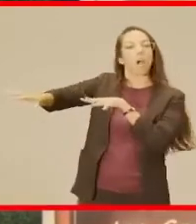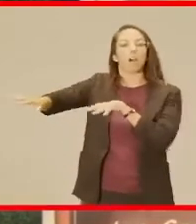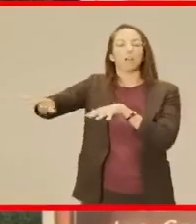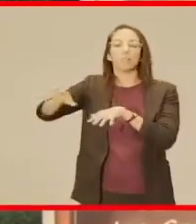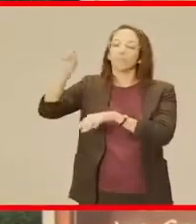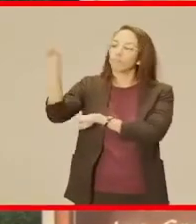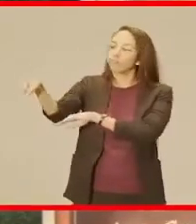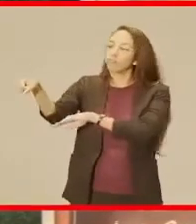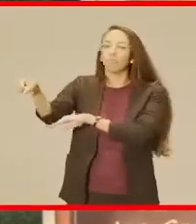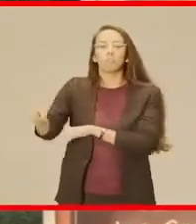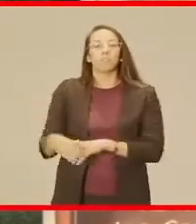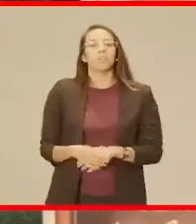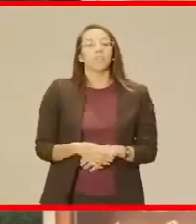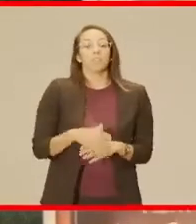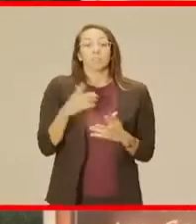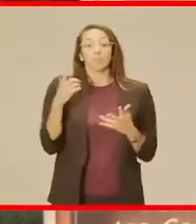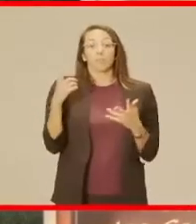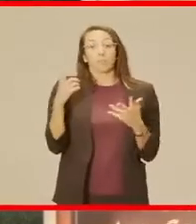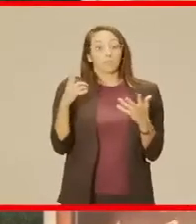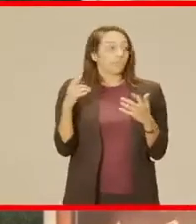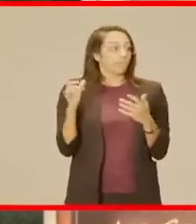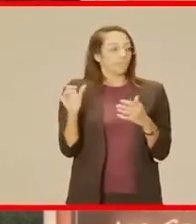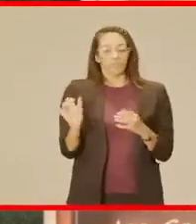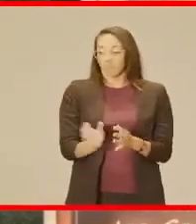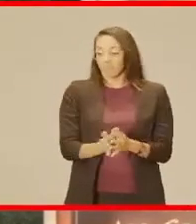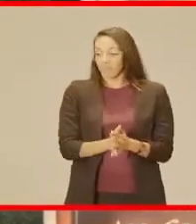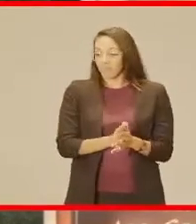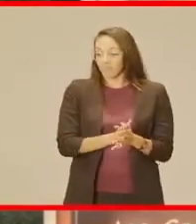by this case on the edge of the platform,